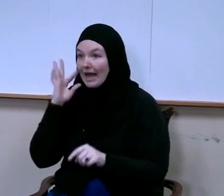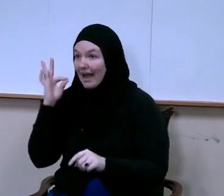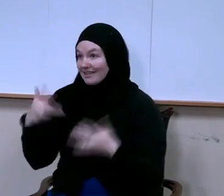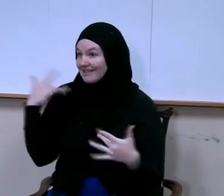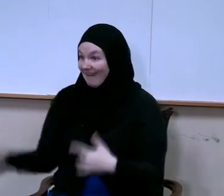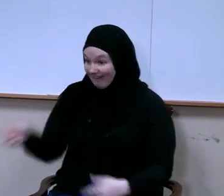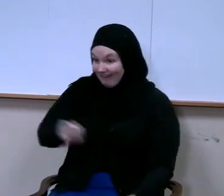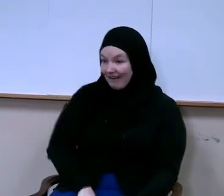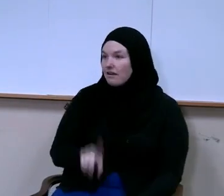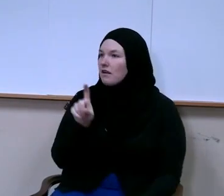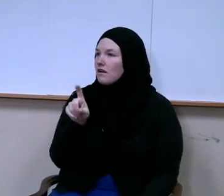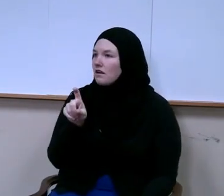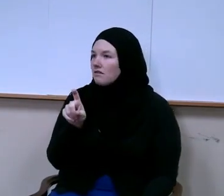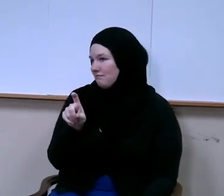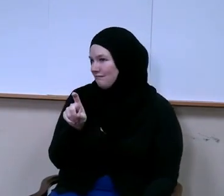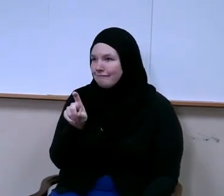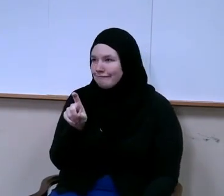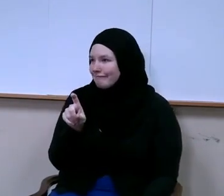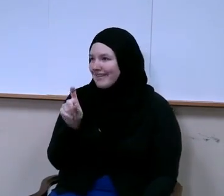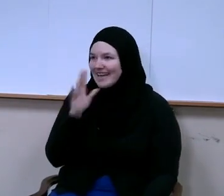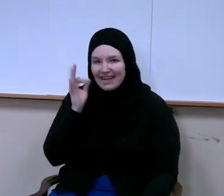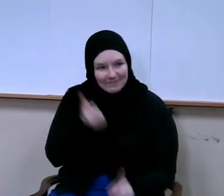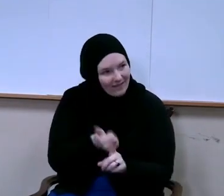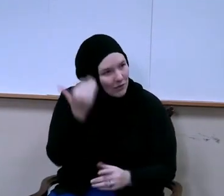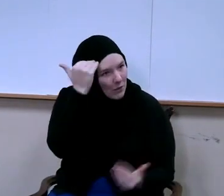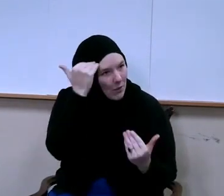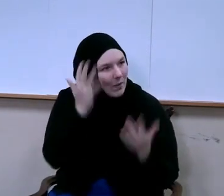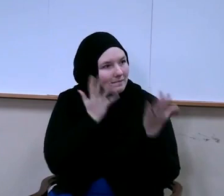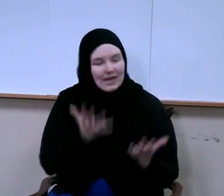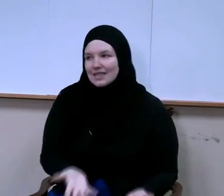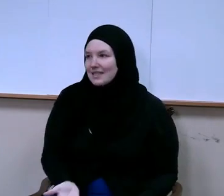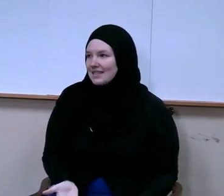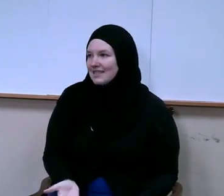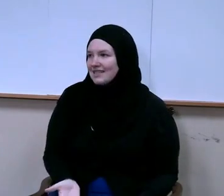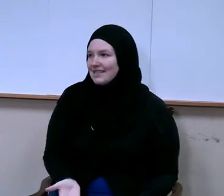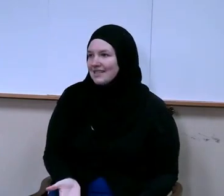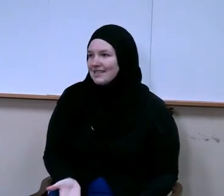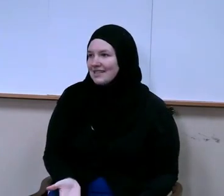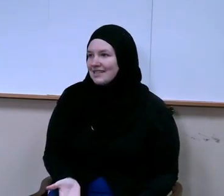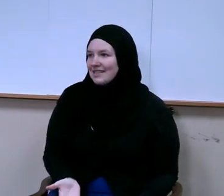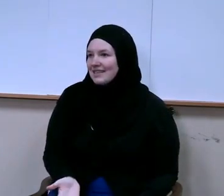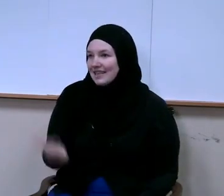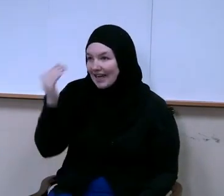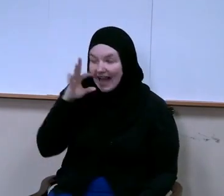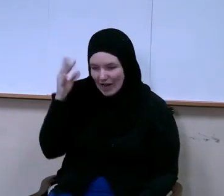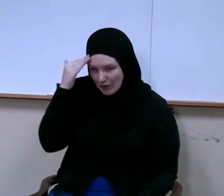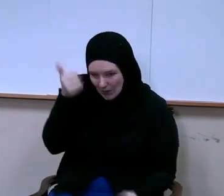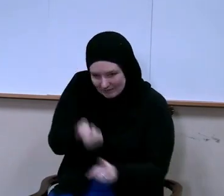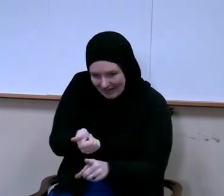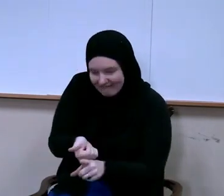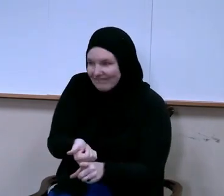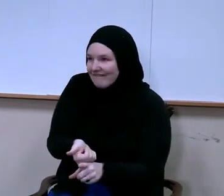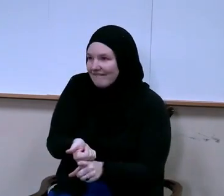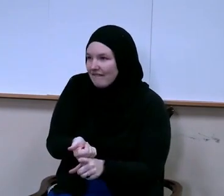somewhere, right? So you have to understand that it is not lost on Allah that you know in